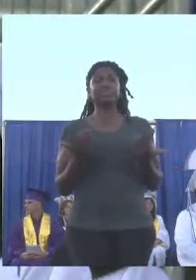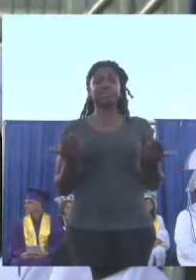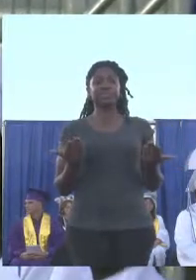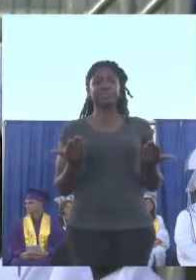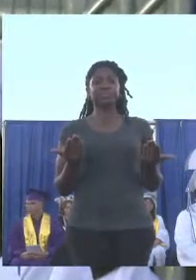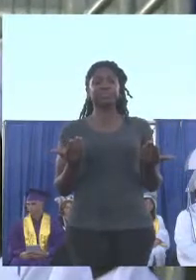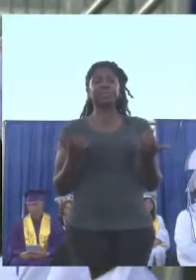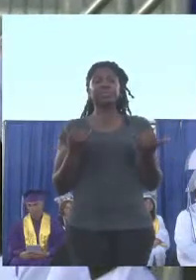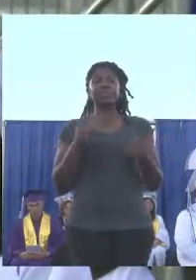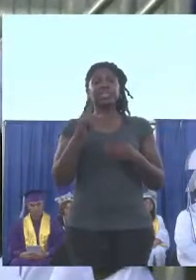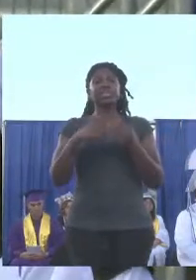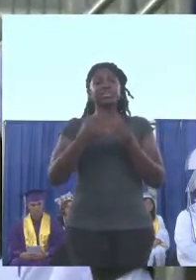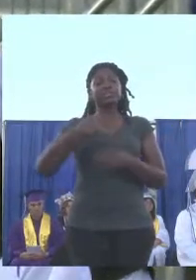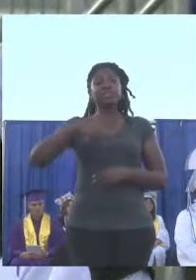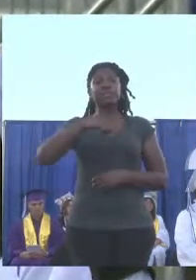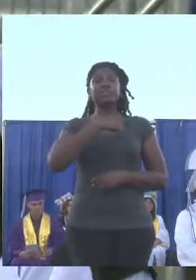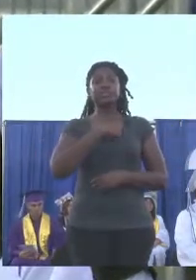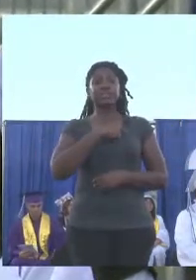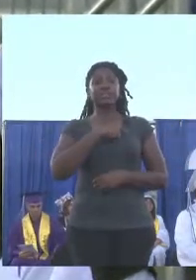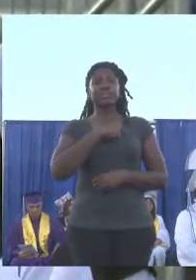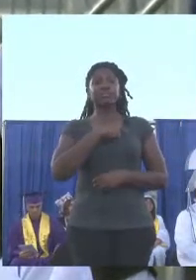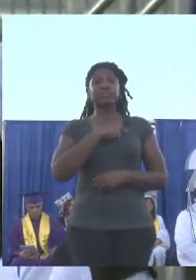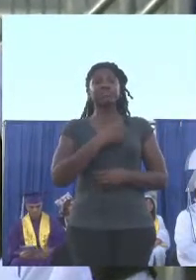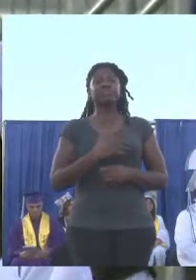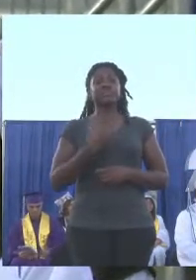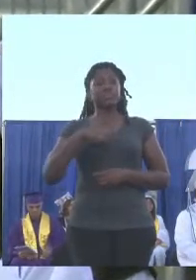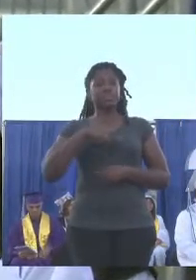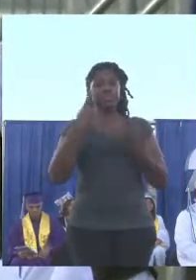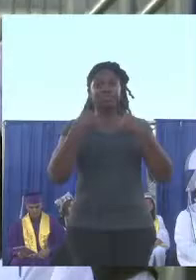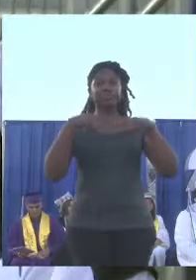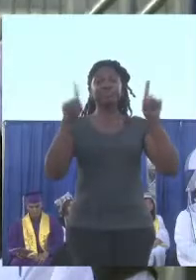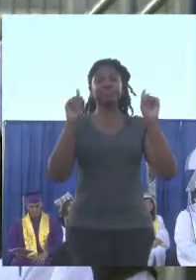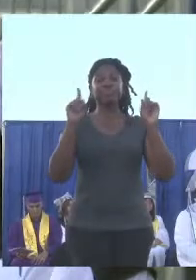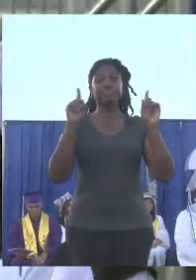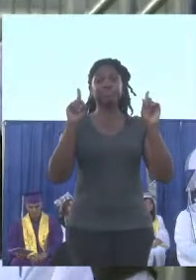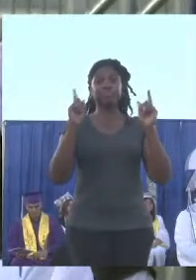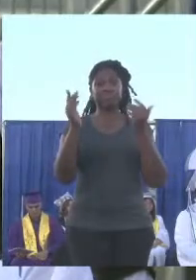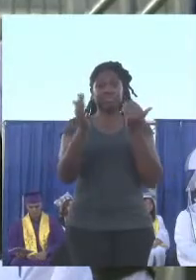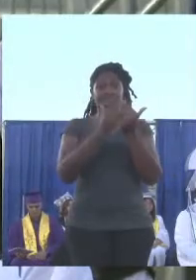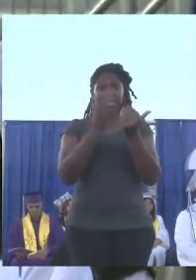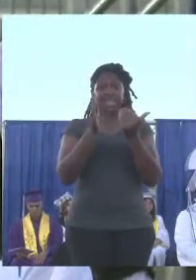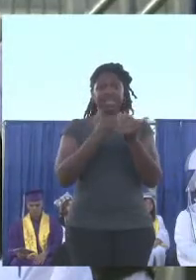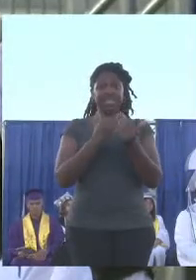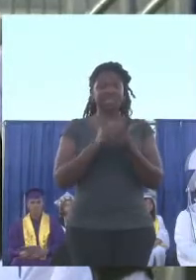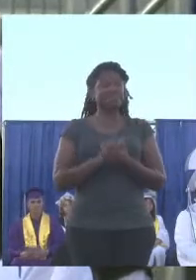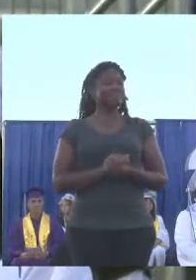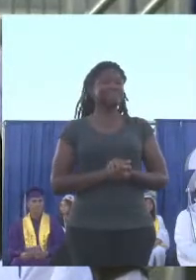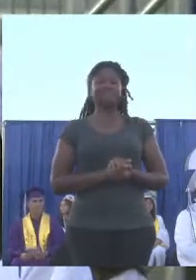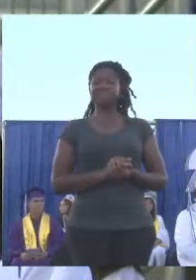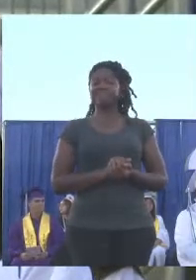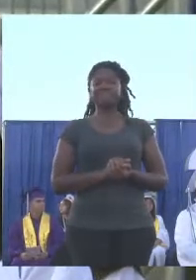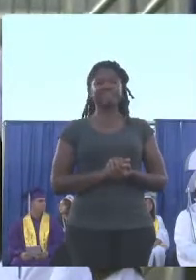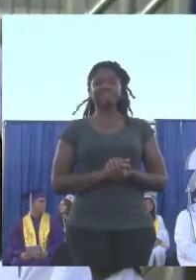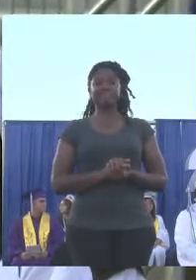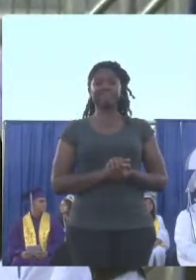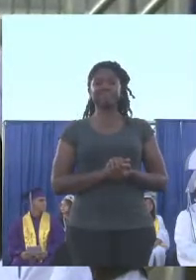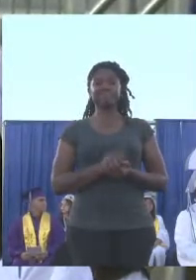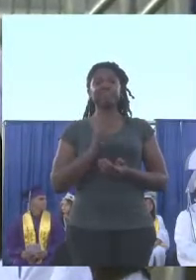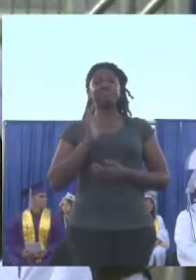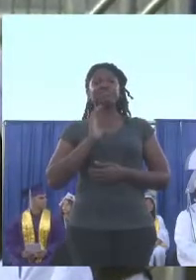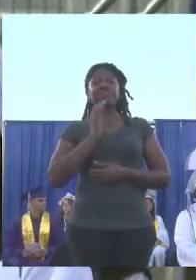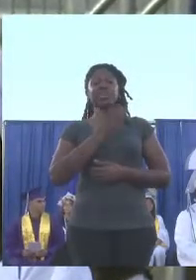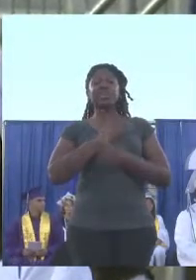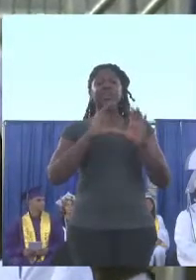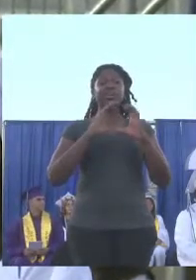us, who have done just that. It was not easy to get here. Our graduating class has